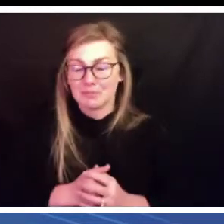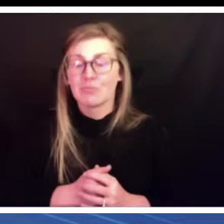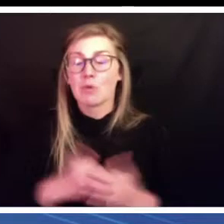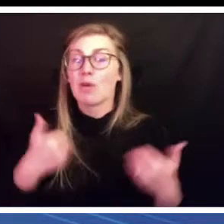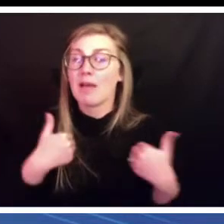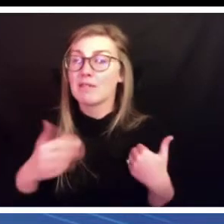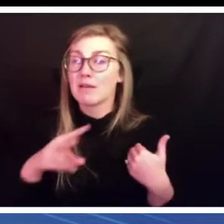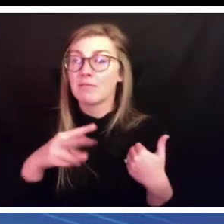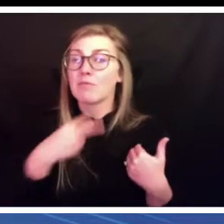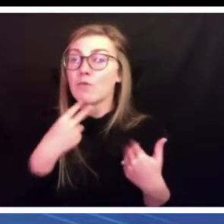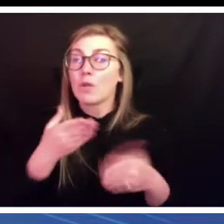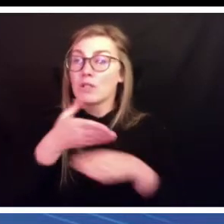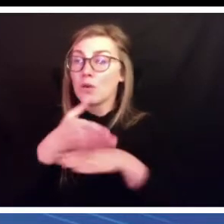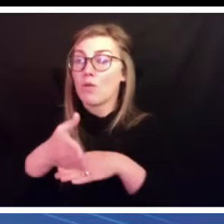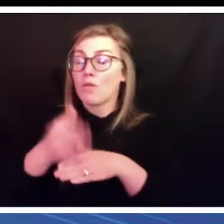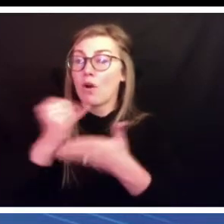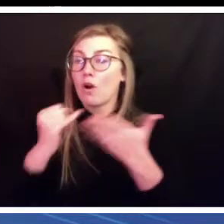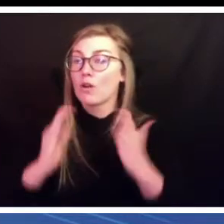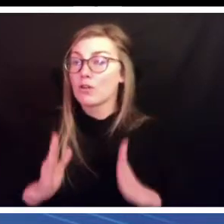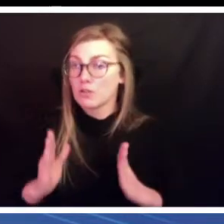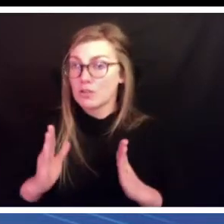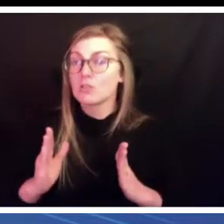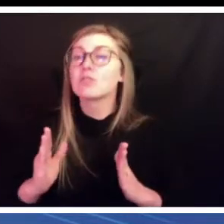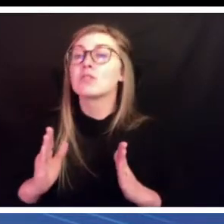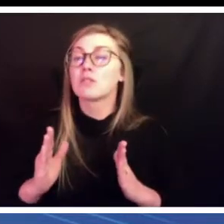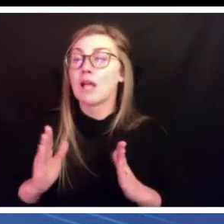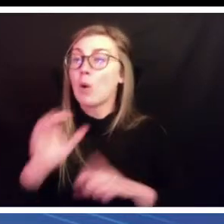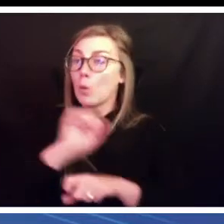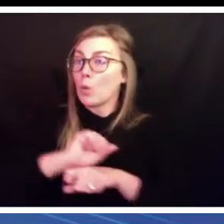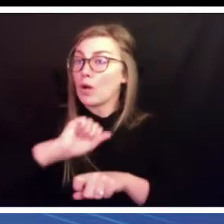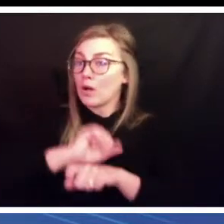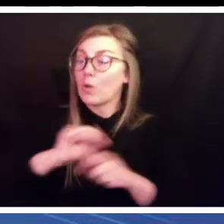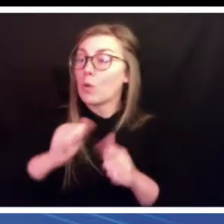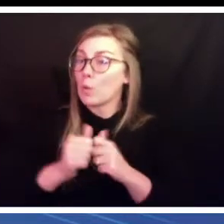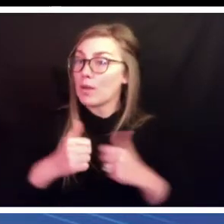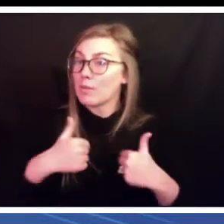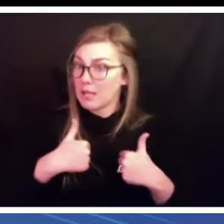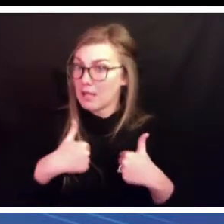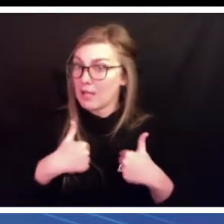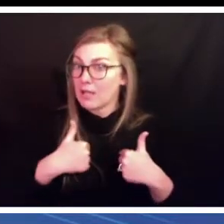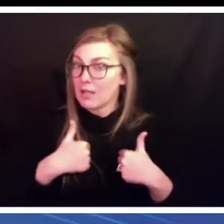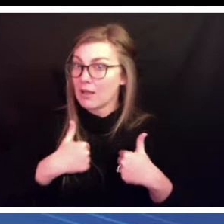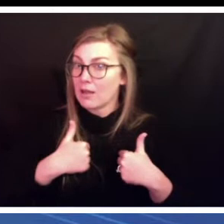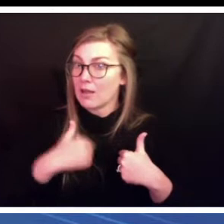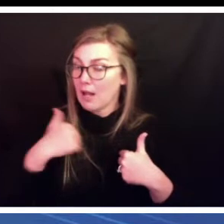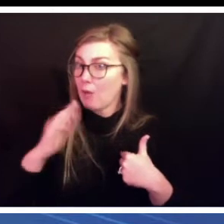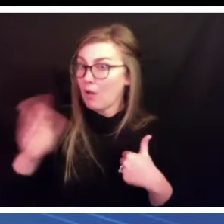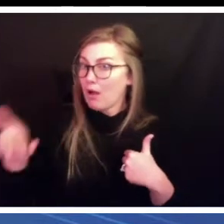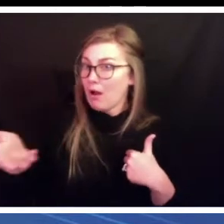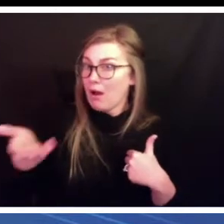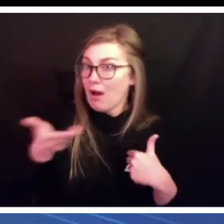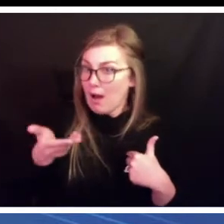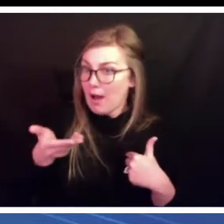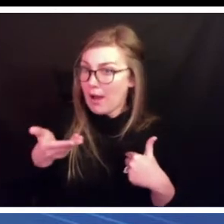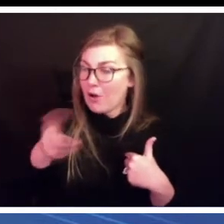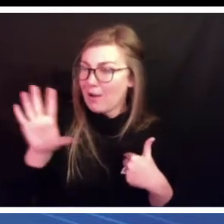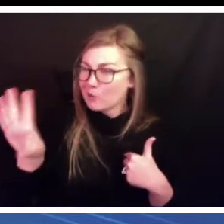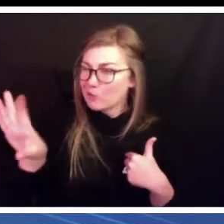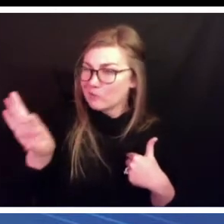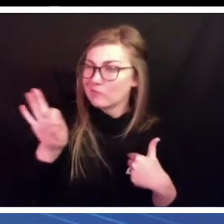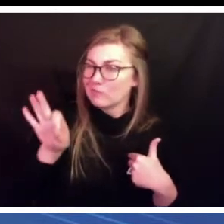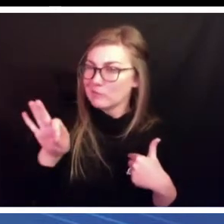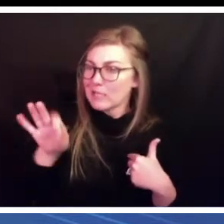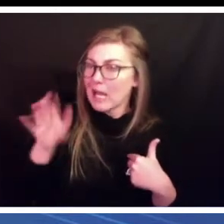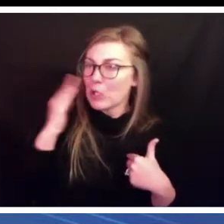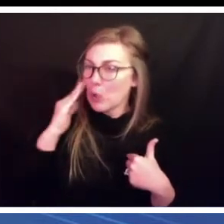I hire to work with me for certain things that I know are the right people. And I cast very carefully who those people are.